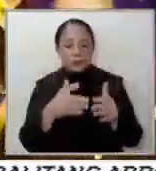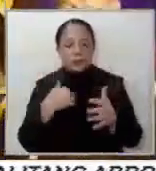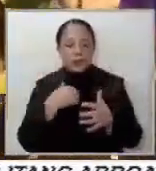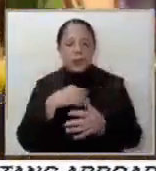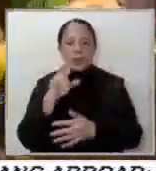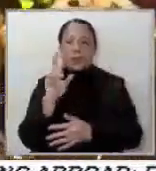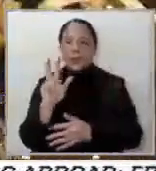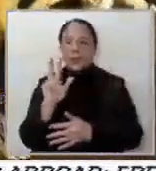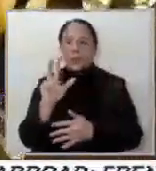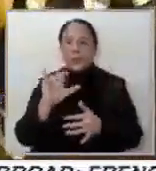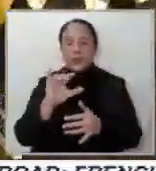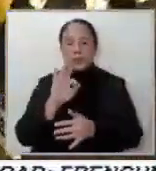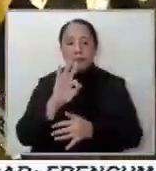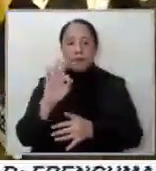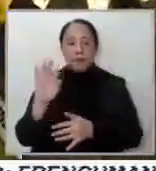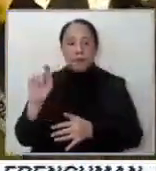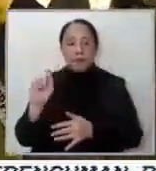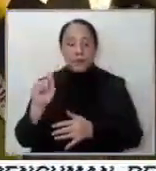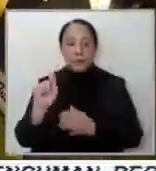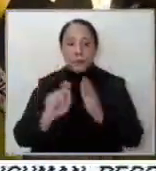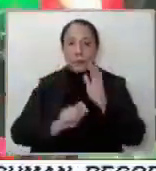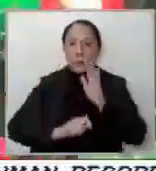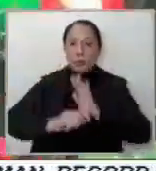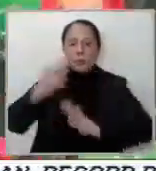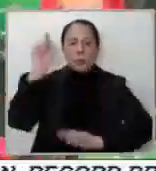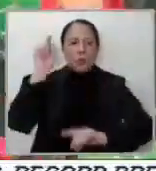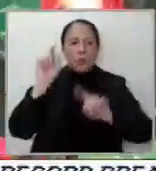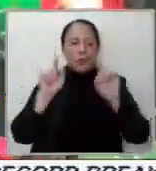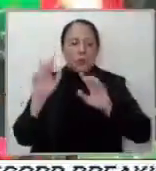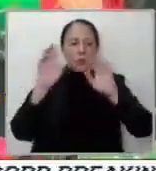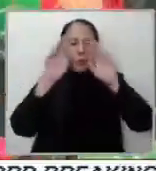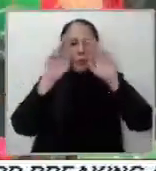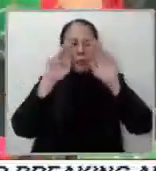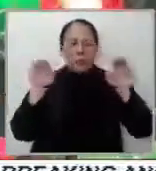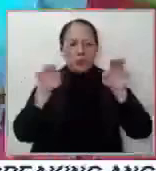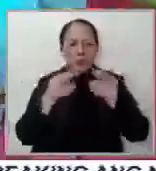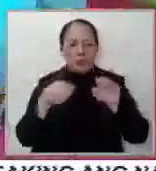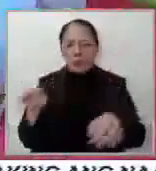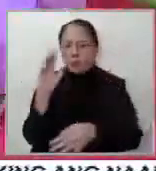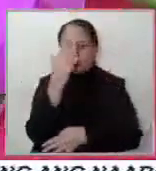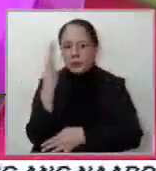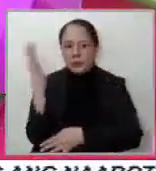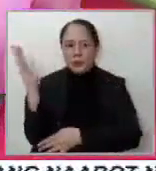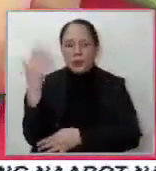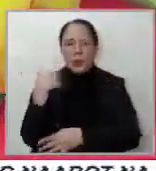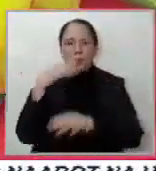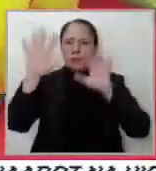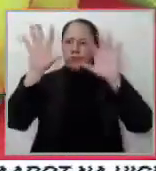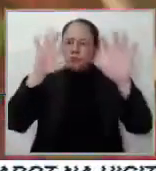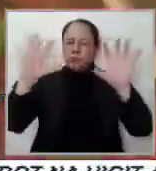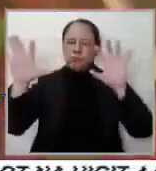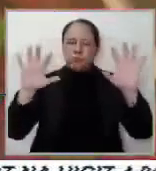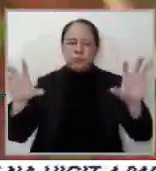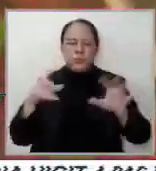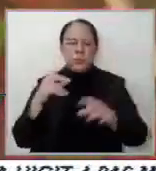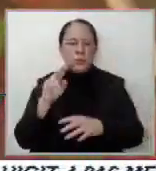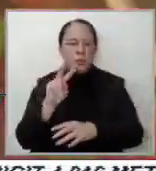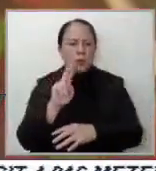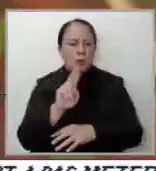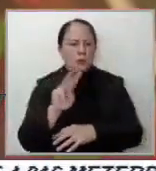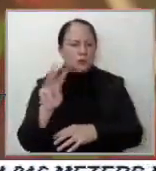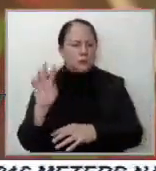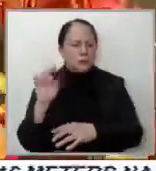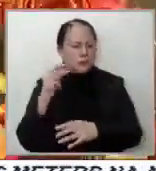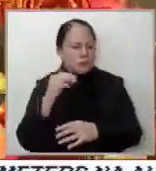na Christmas tree. Bida rin ang iba't ibang Christmas decorations na ikinabit sa loob ng RWM. Gawa ang mga ito